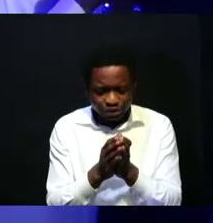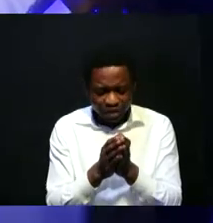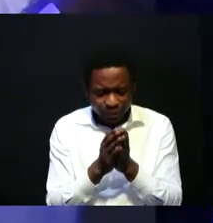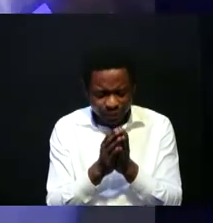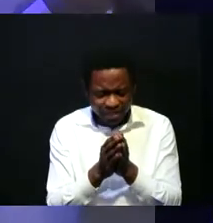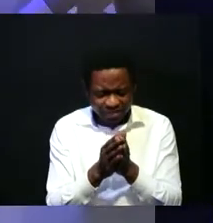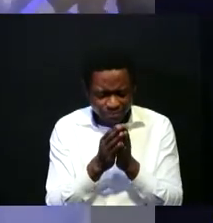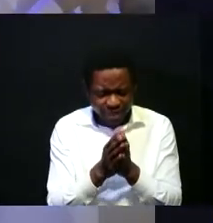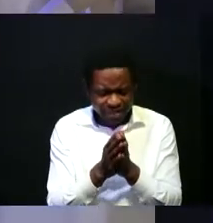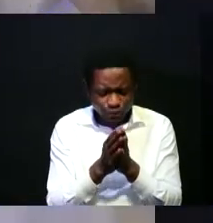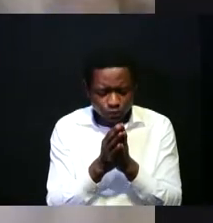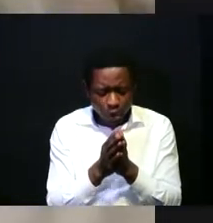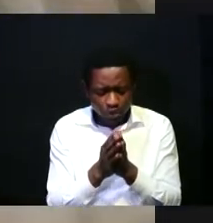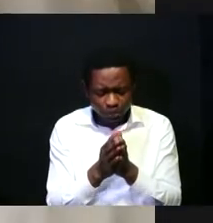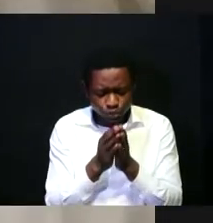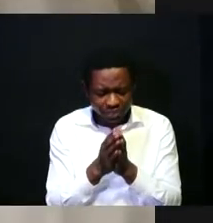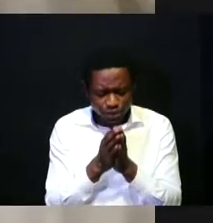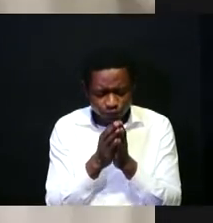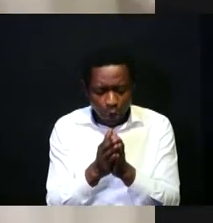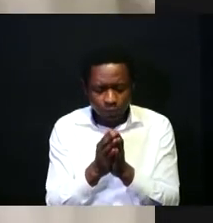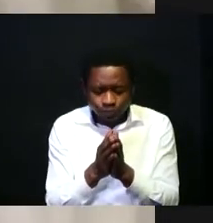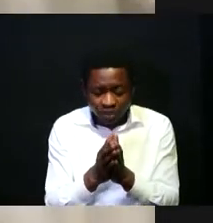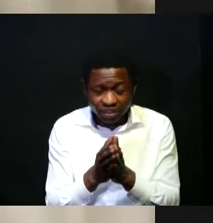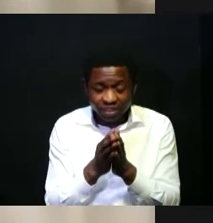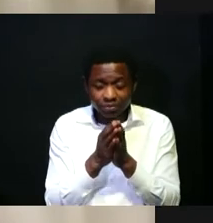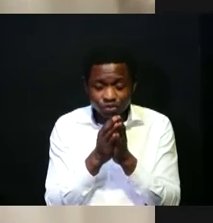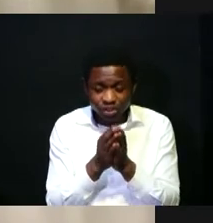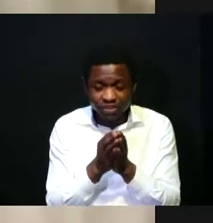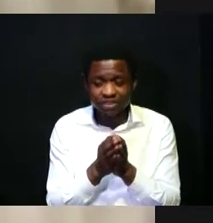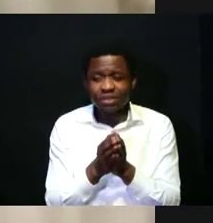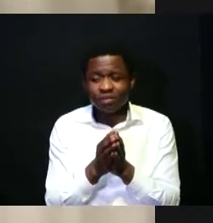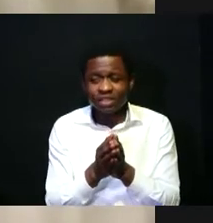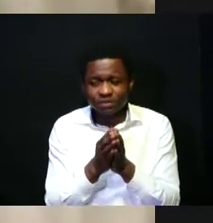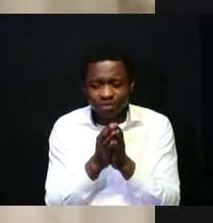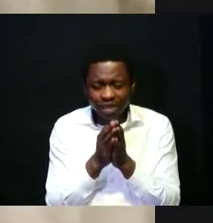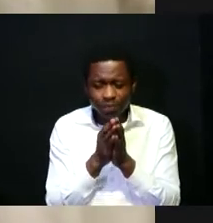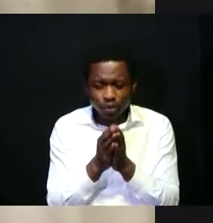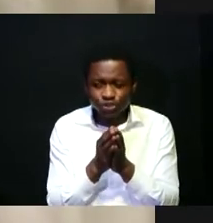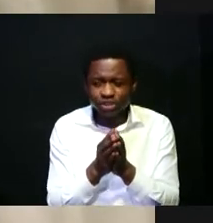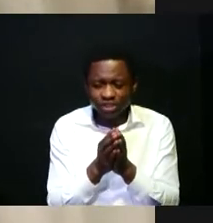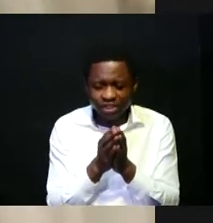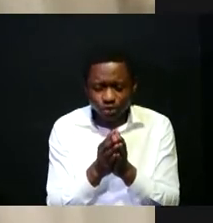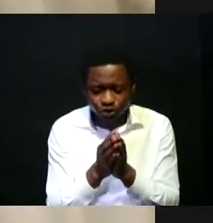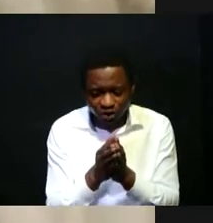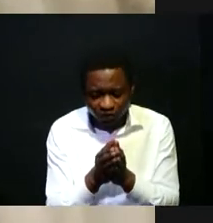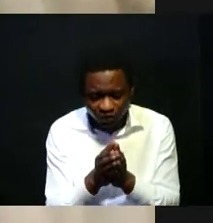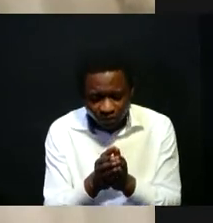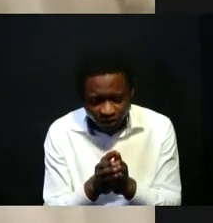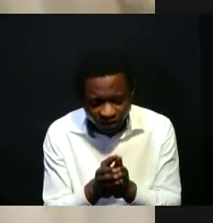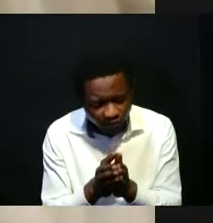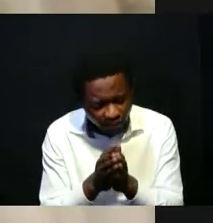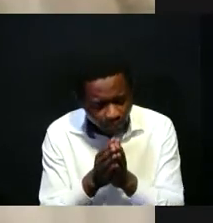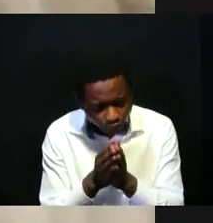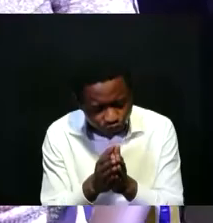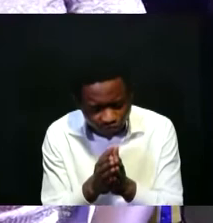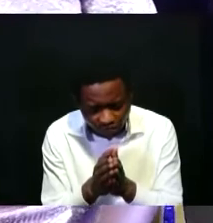for grace. We are praying for your sustaining grace, O God. And let us stand and praise, O God,